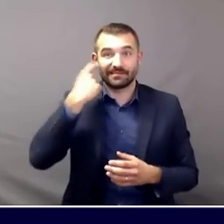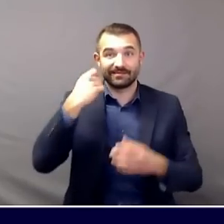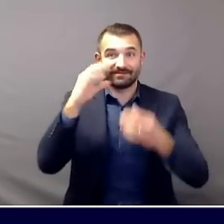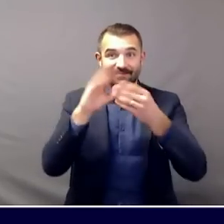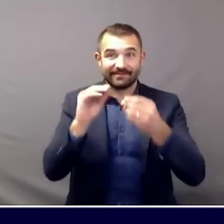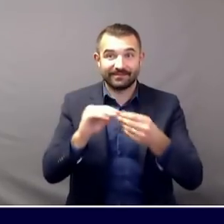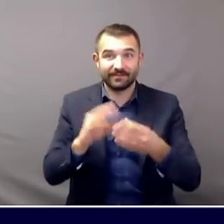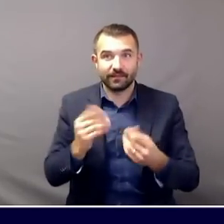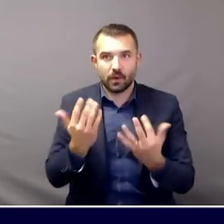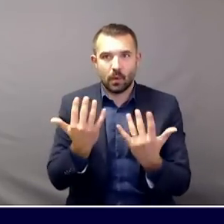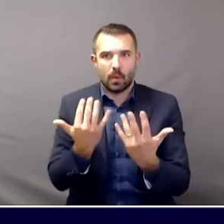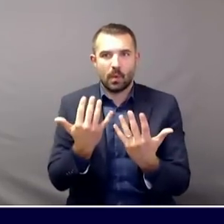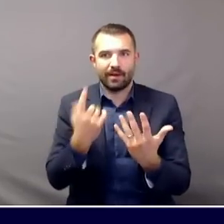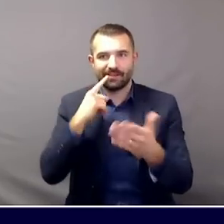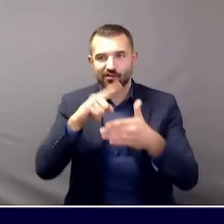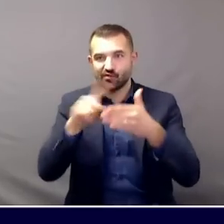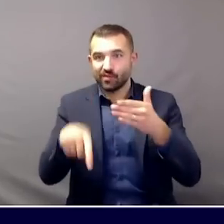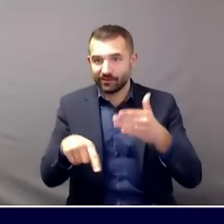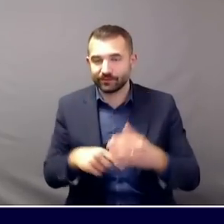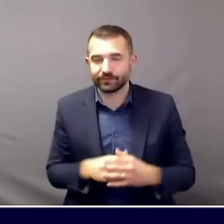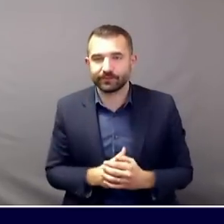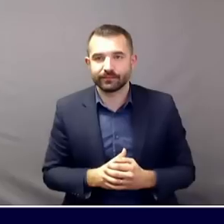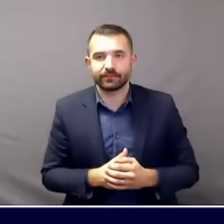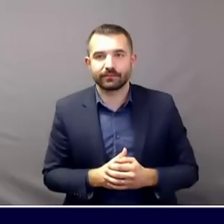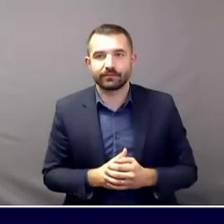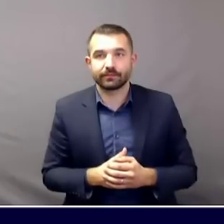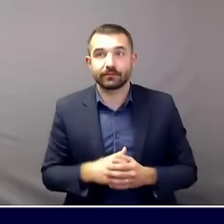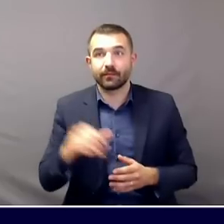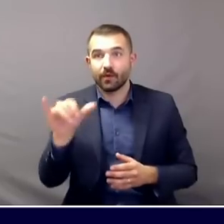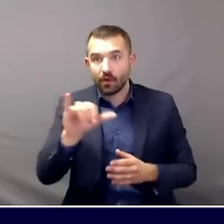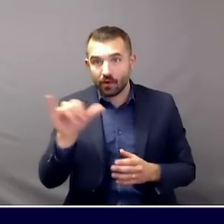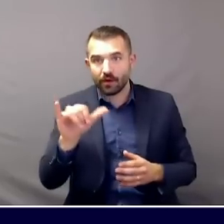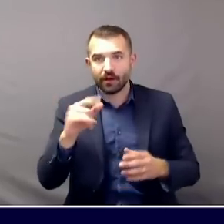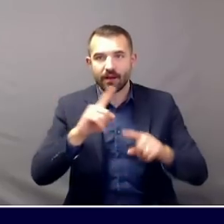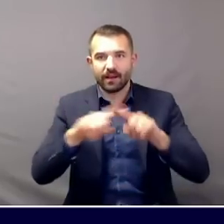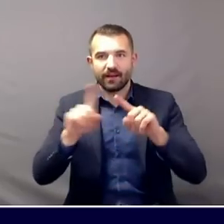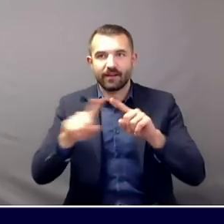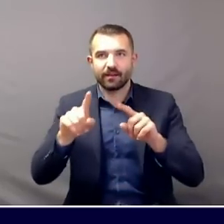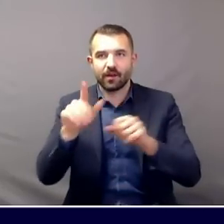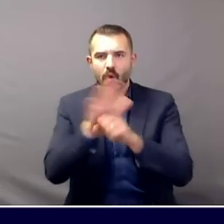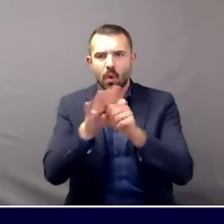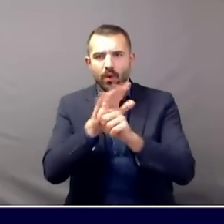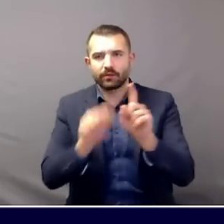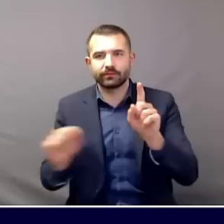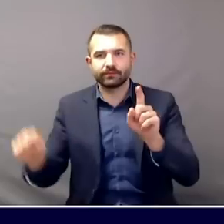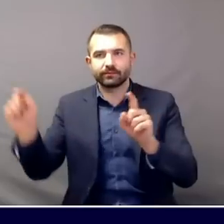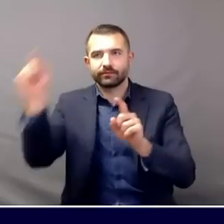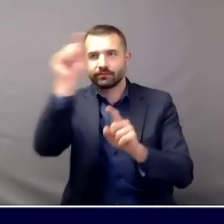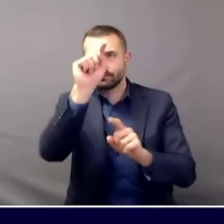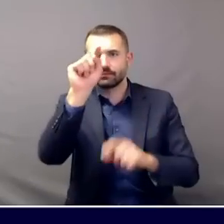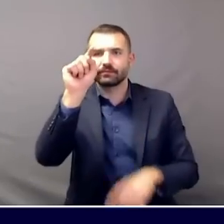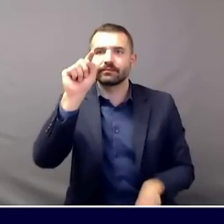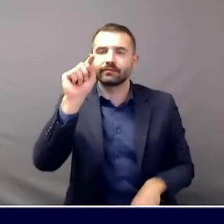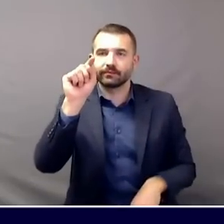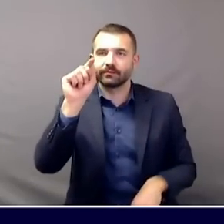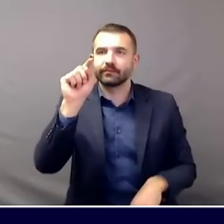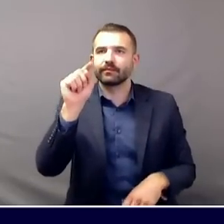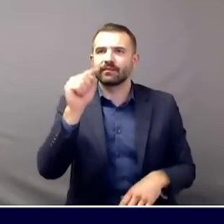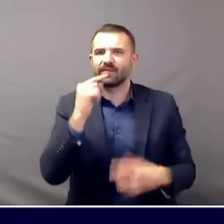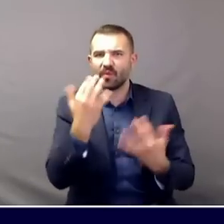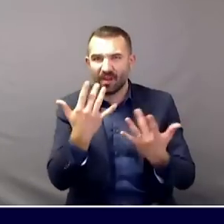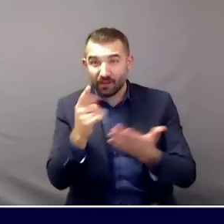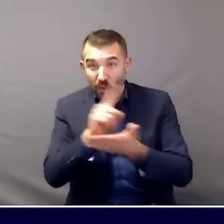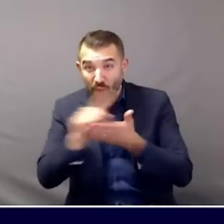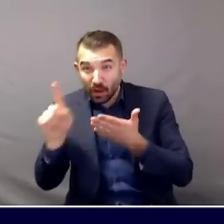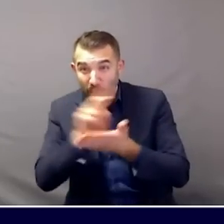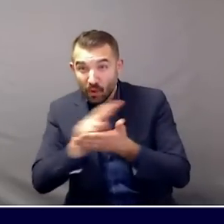earlier. We also were hearing from different sites that different locations are seeing a week to 2 weeks for that long wait. In your guys'